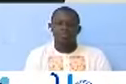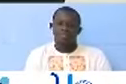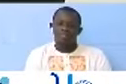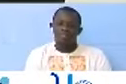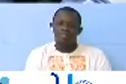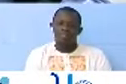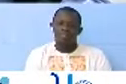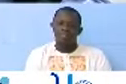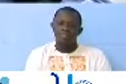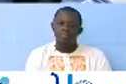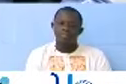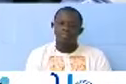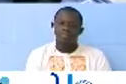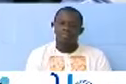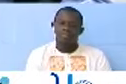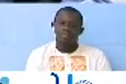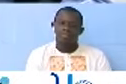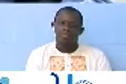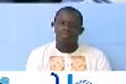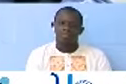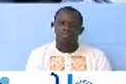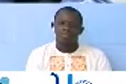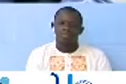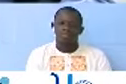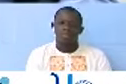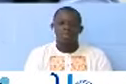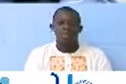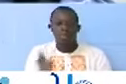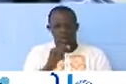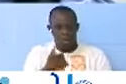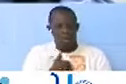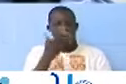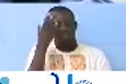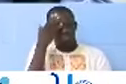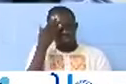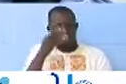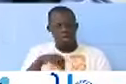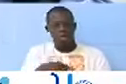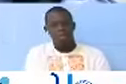ba. Nal no minina. What I realized,